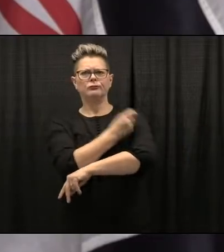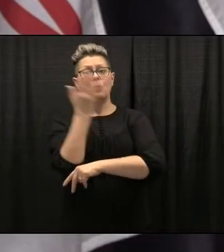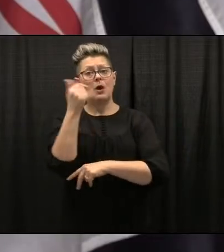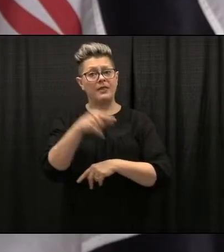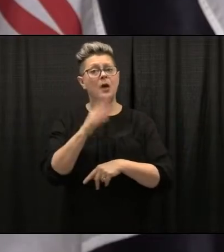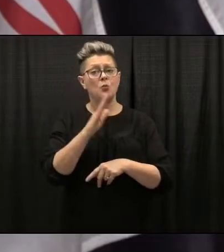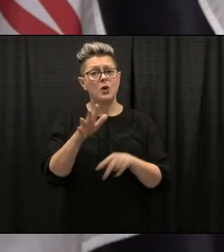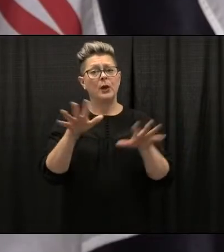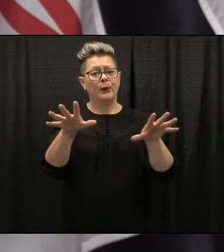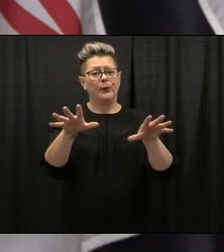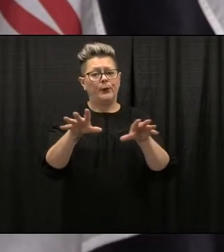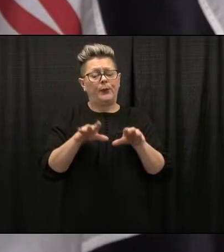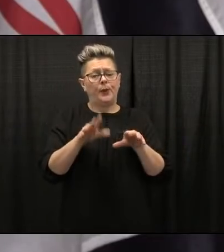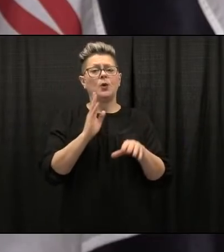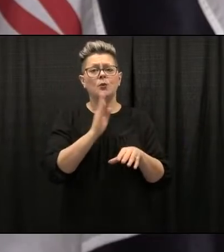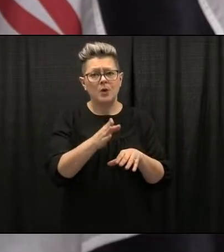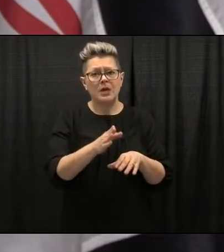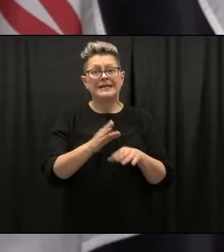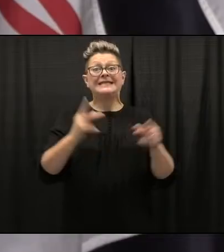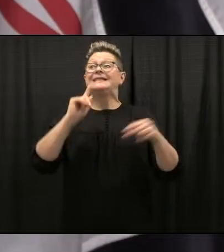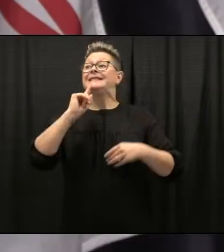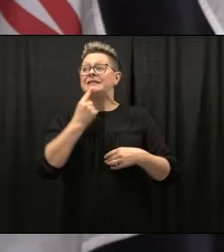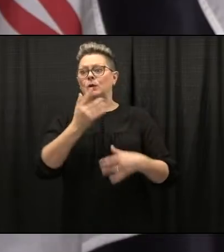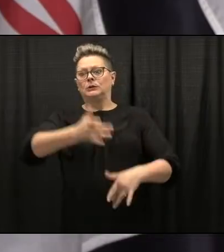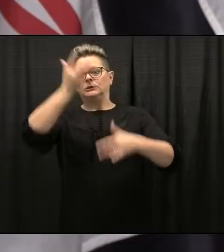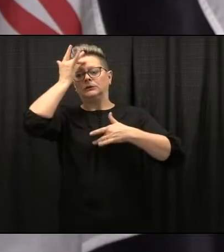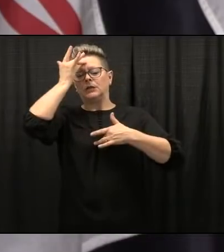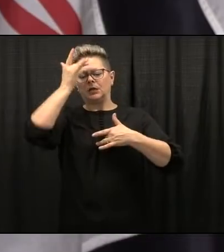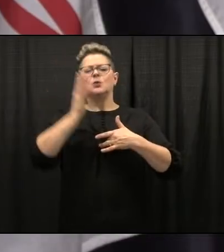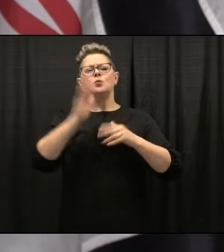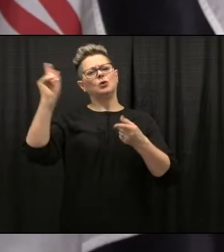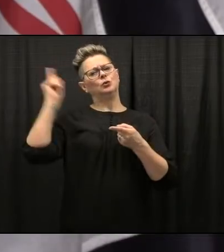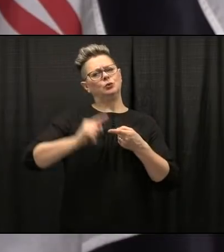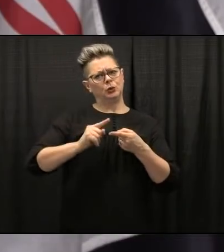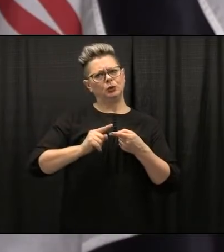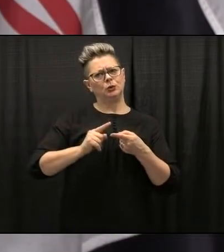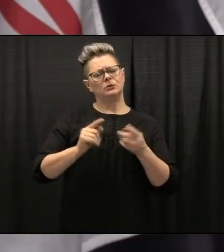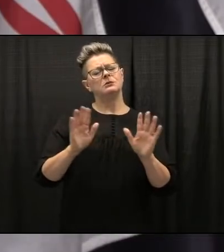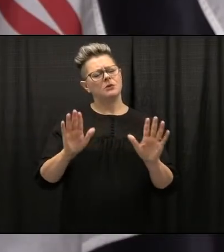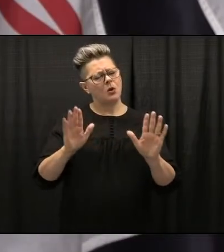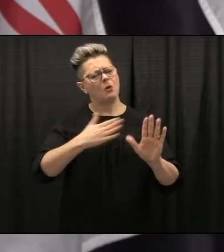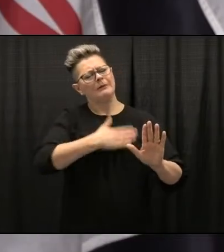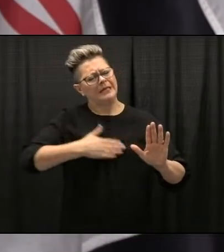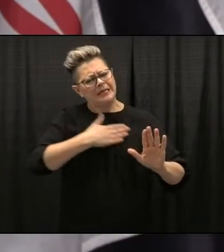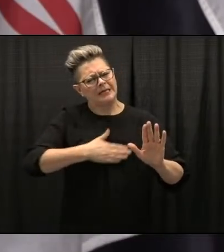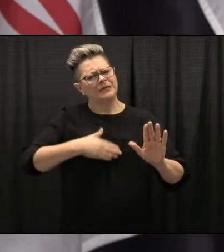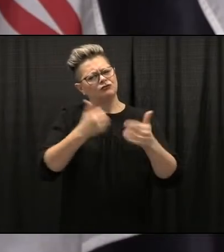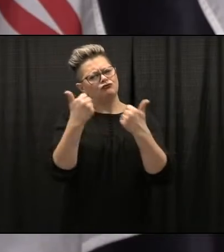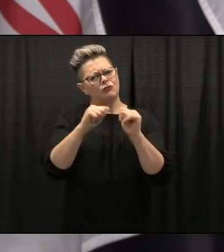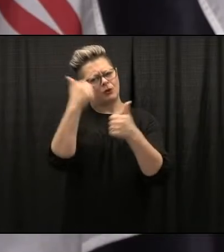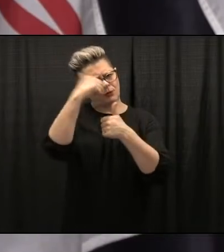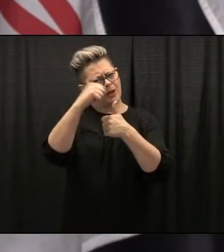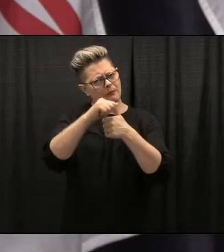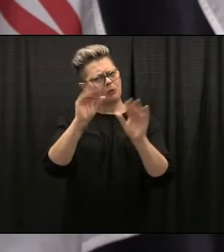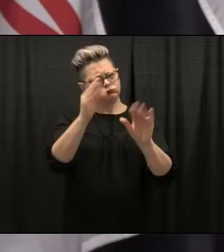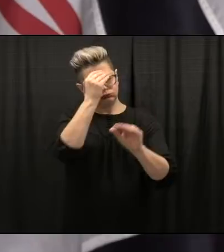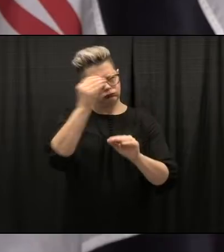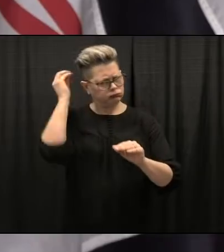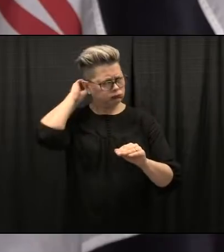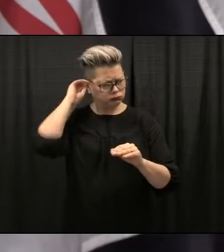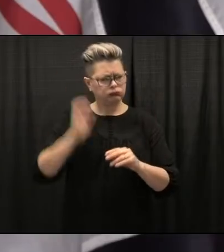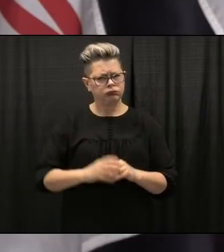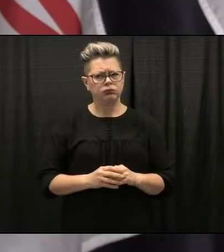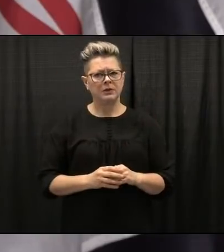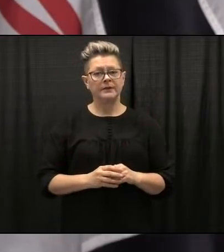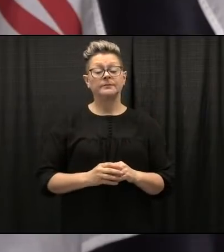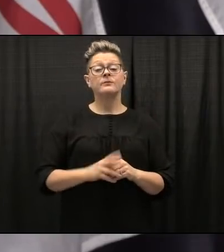transmission and it can reduce severe disease. So it is really important to to remember that. And, you know,